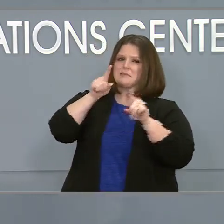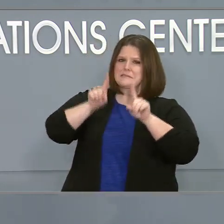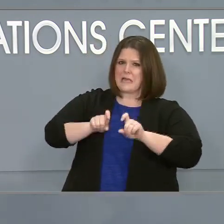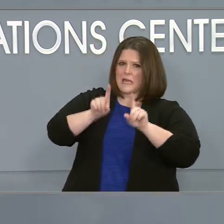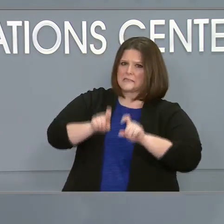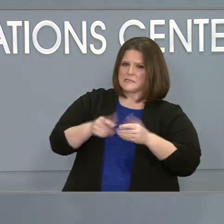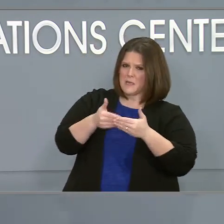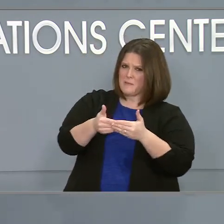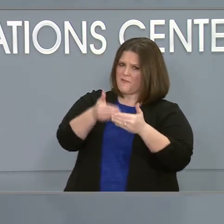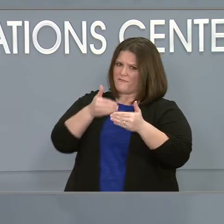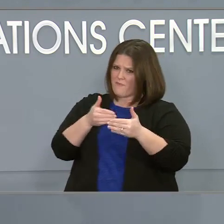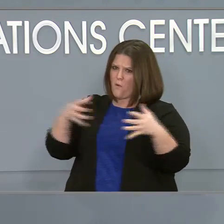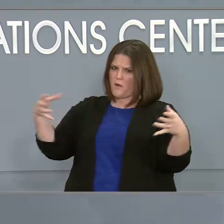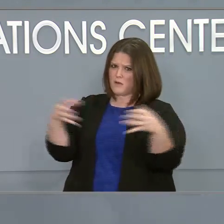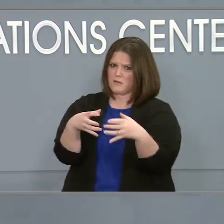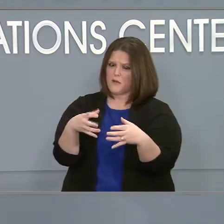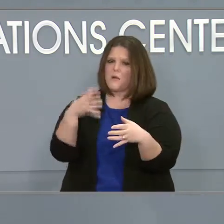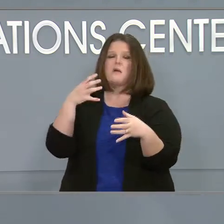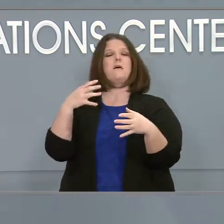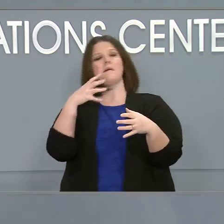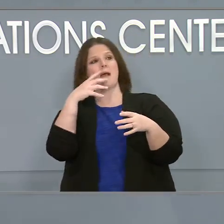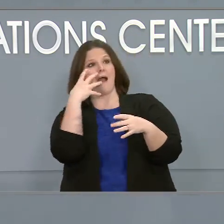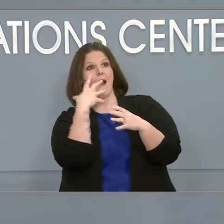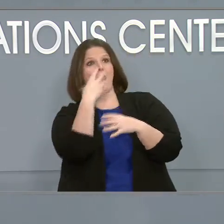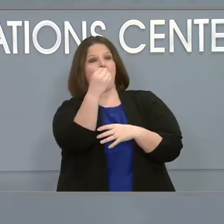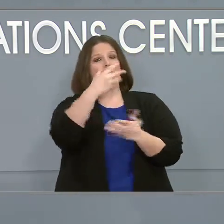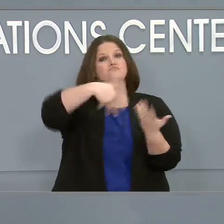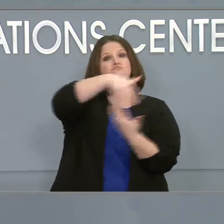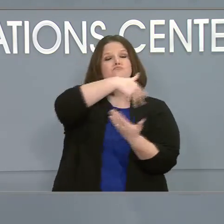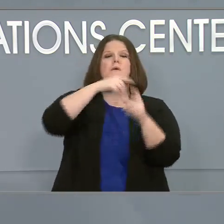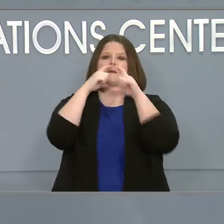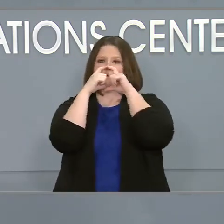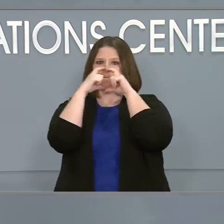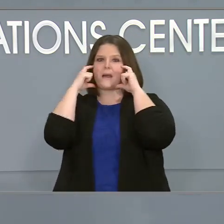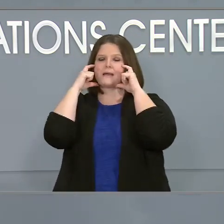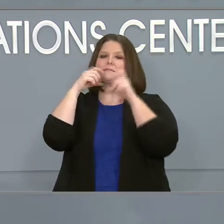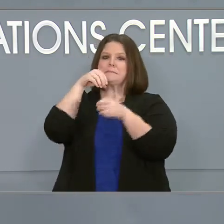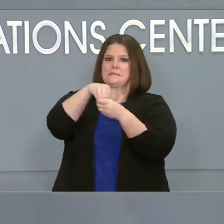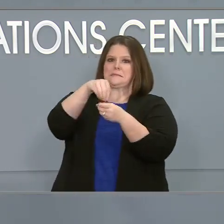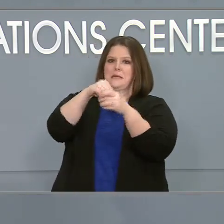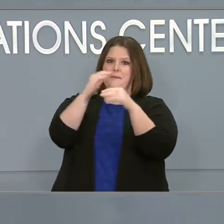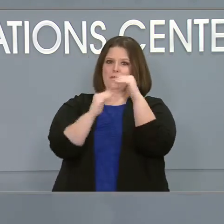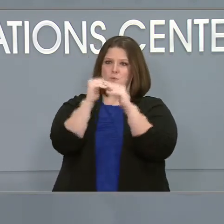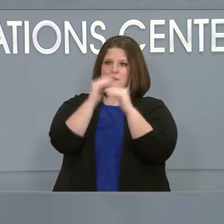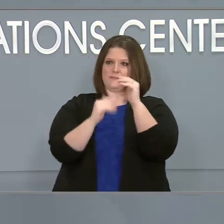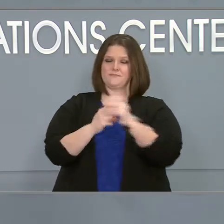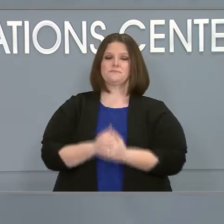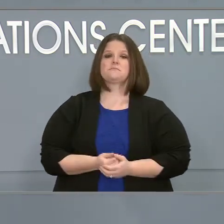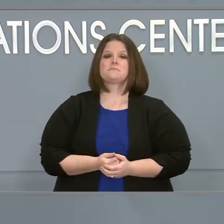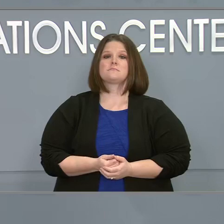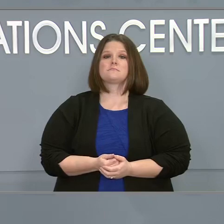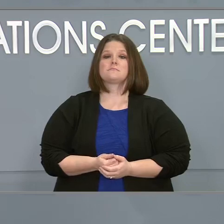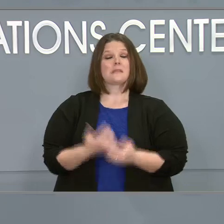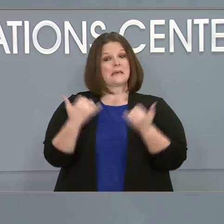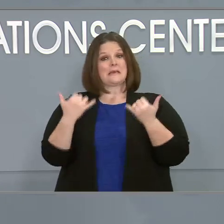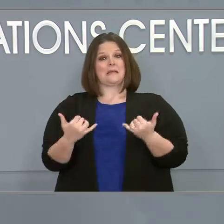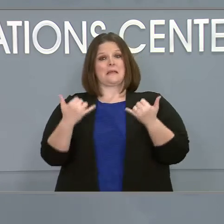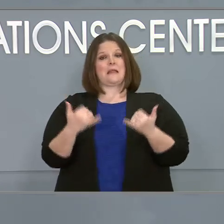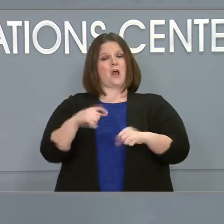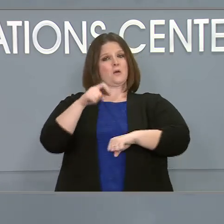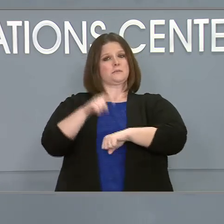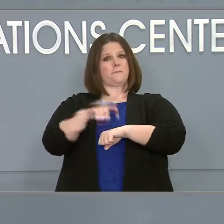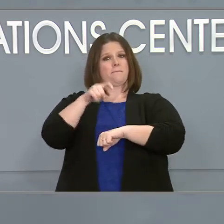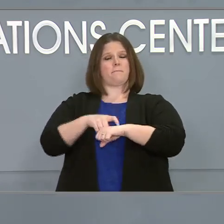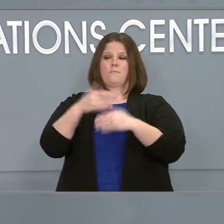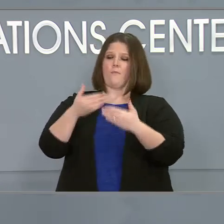public place. The holiday season also means signing up to get health insurance on